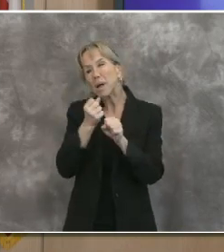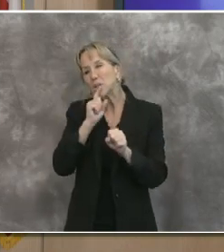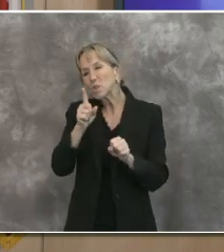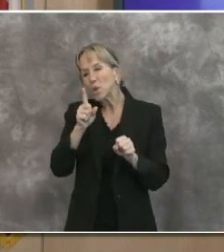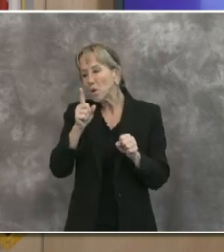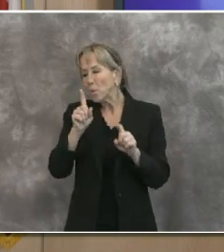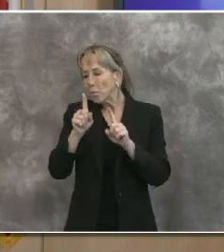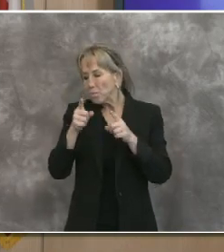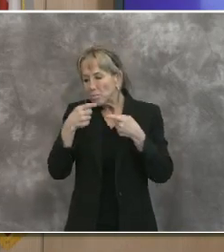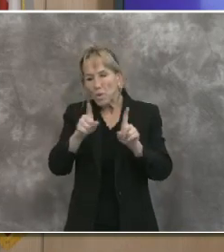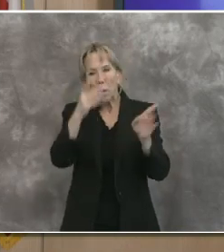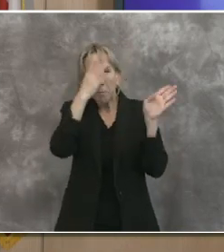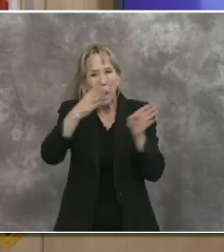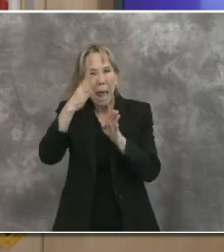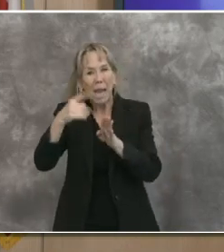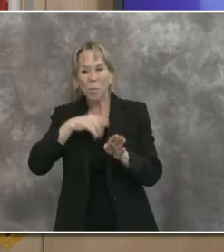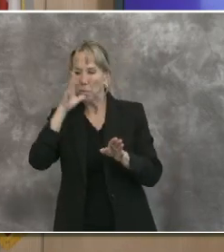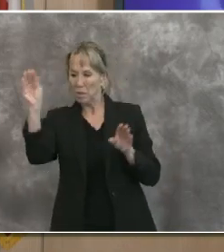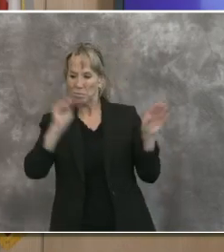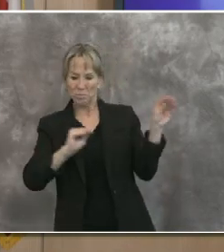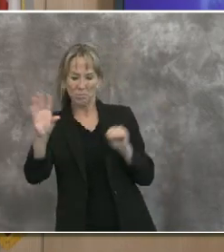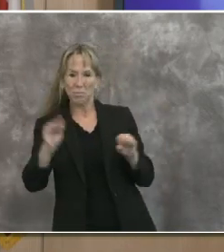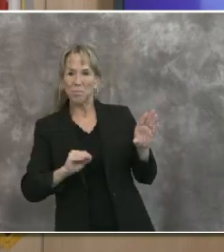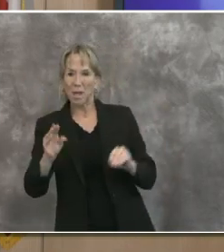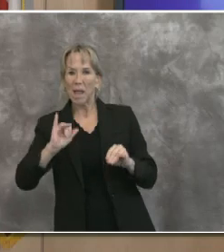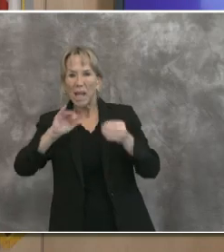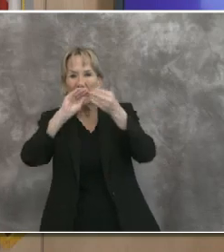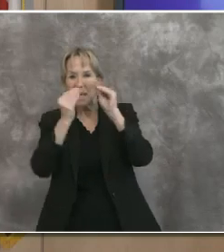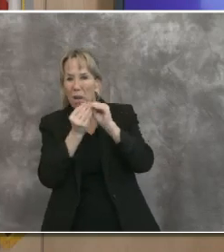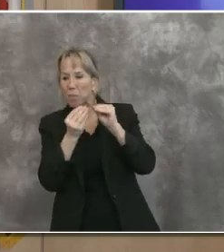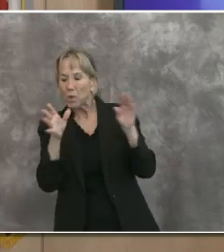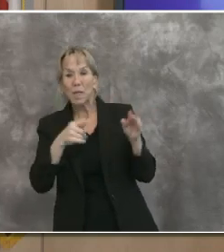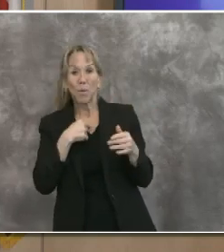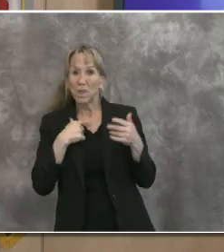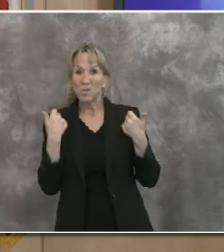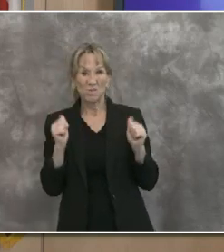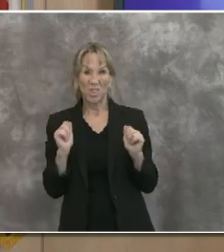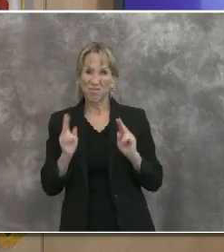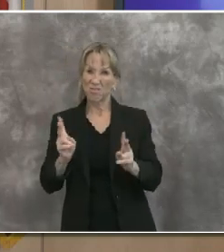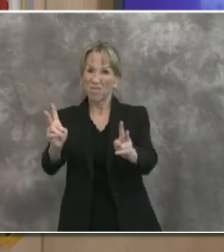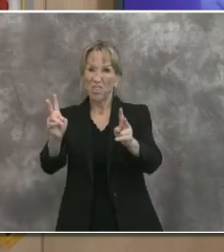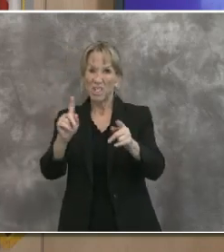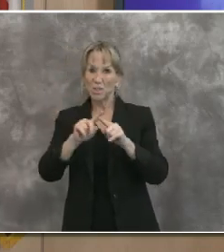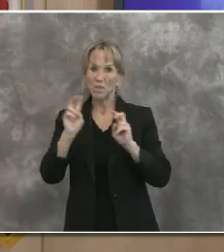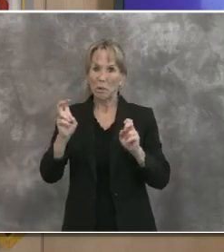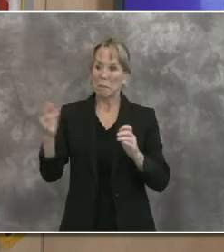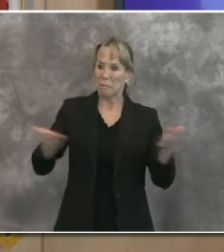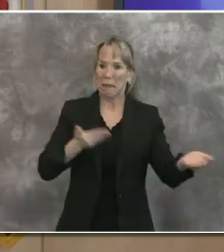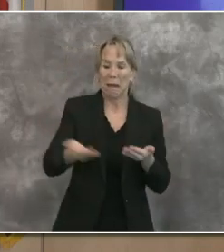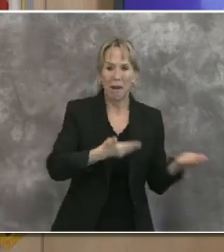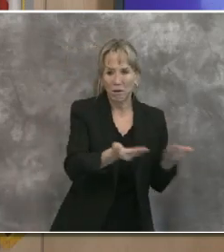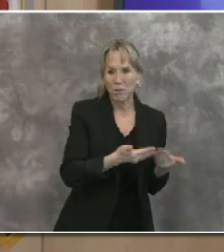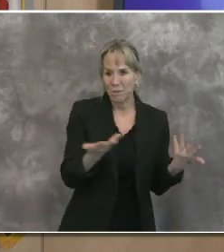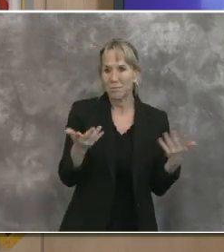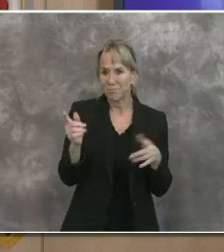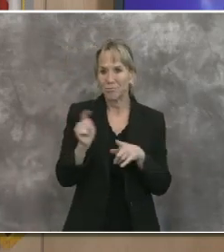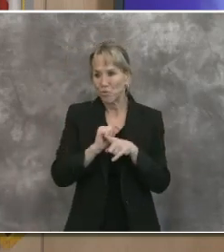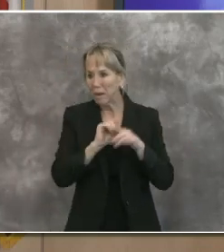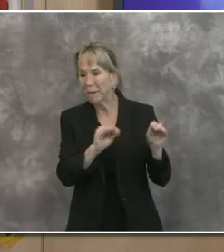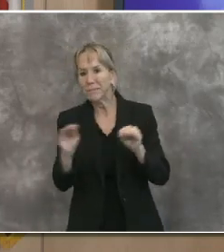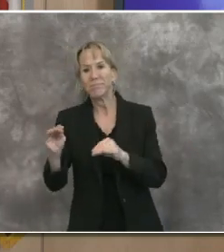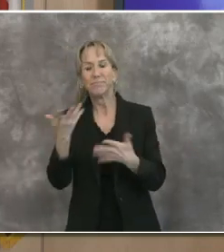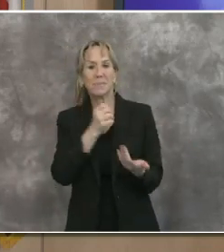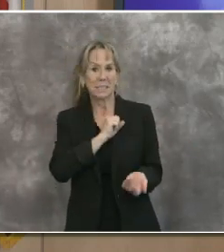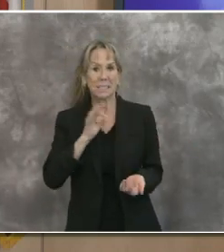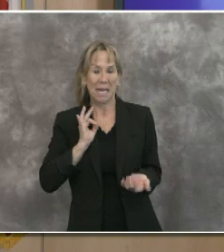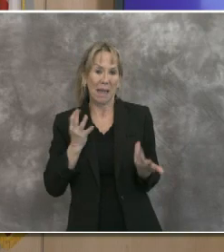planning, and we believe that we will get there. We're moving as rapidly as we can to onboard and hire and train and staff and